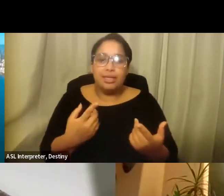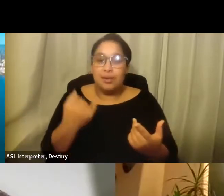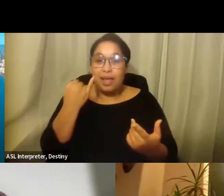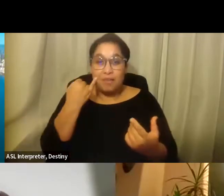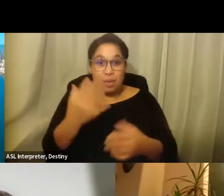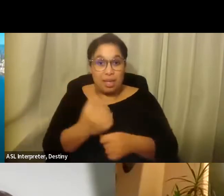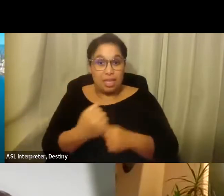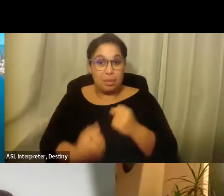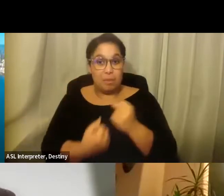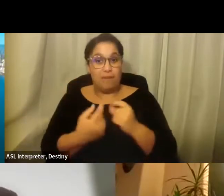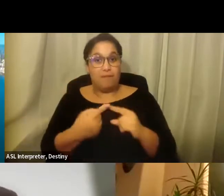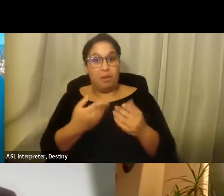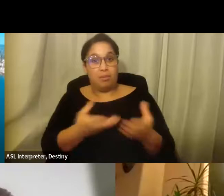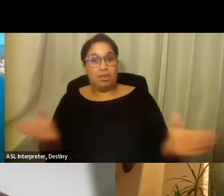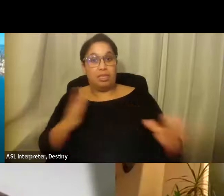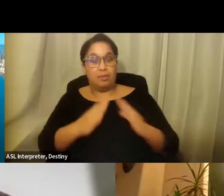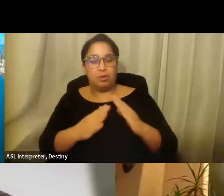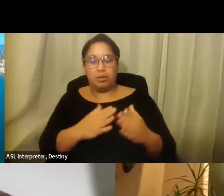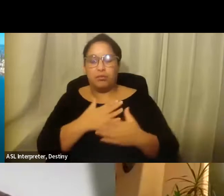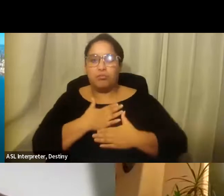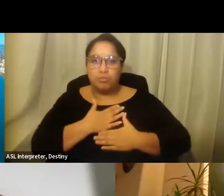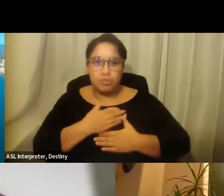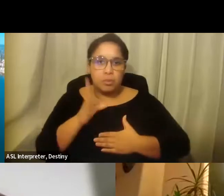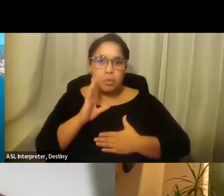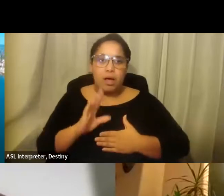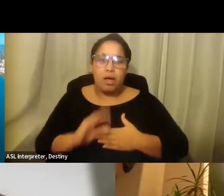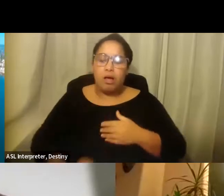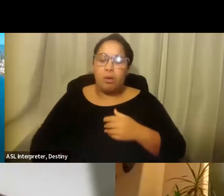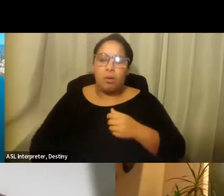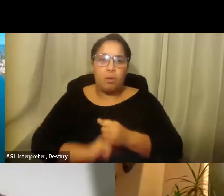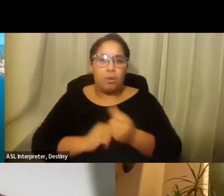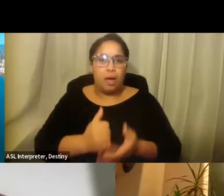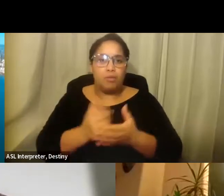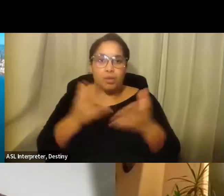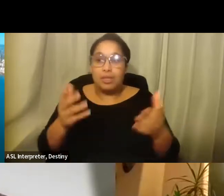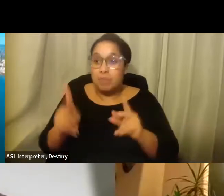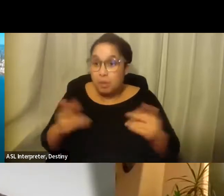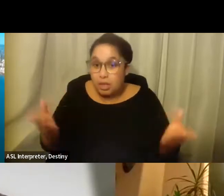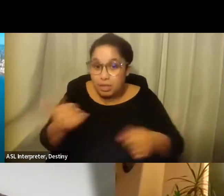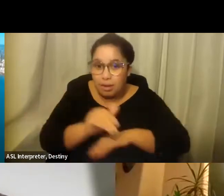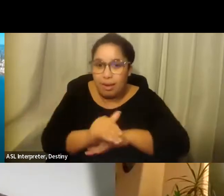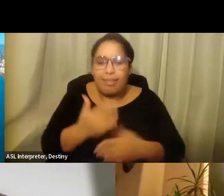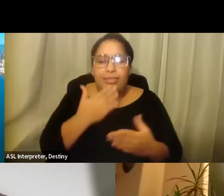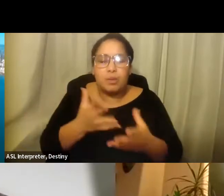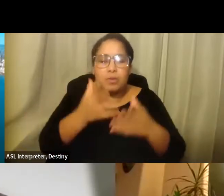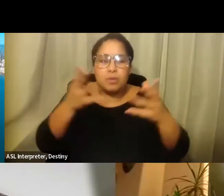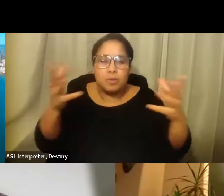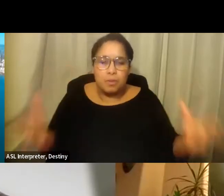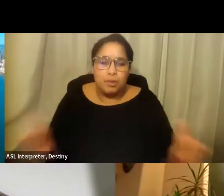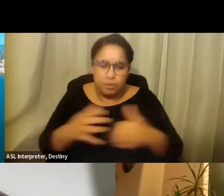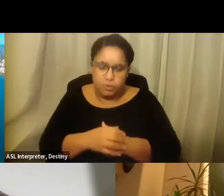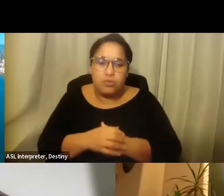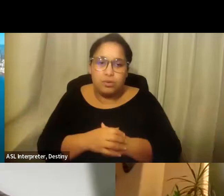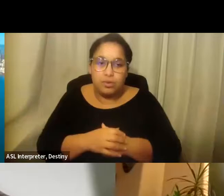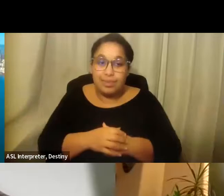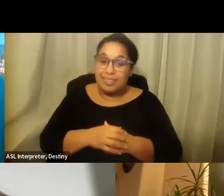much easier. And I appreciate those people who were here tonight. Great. And I appreciate the